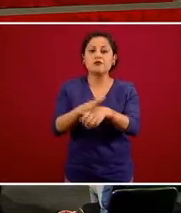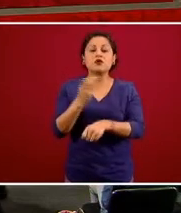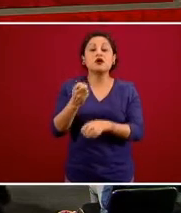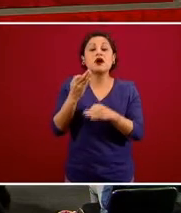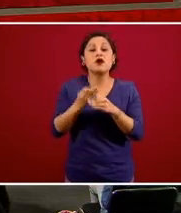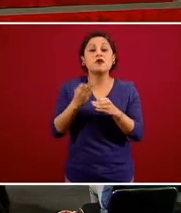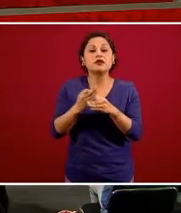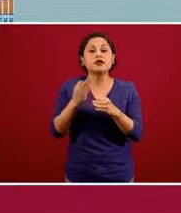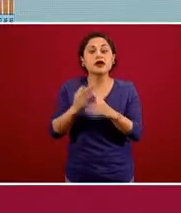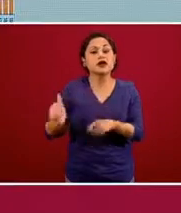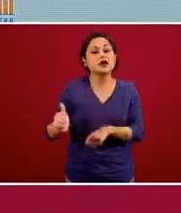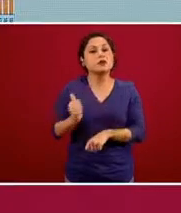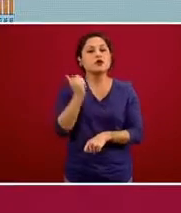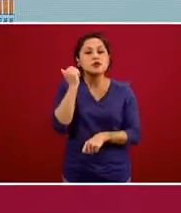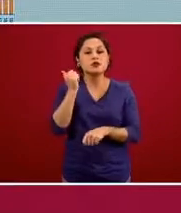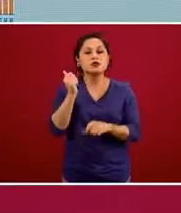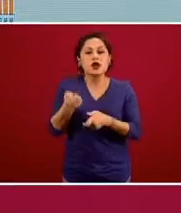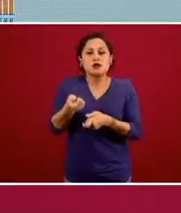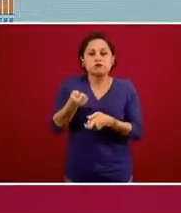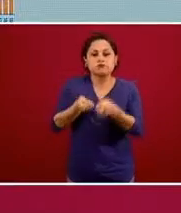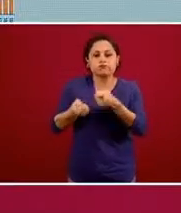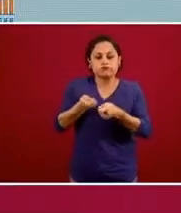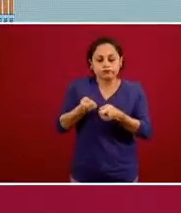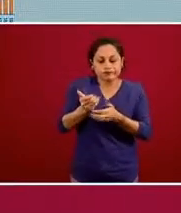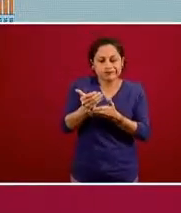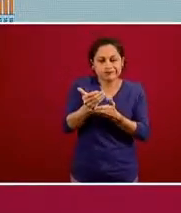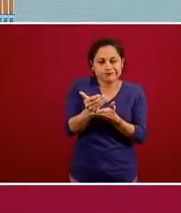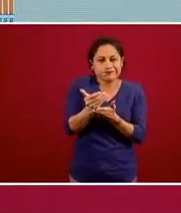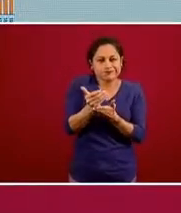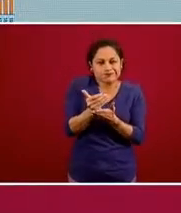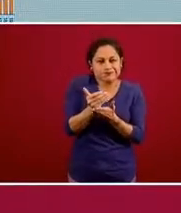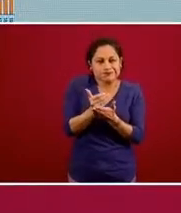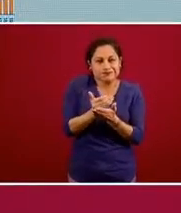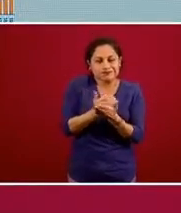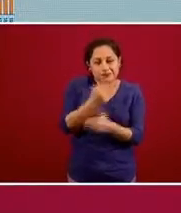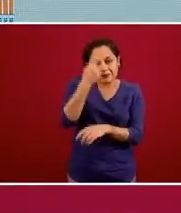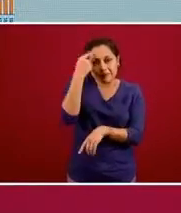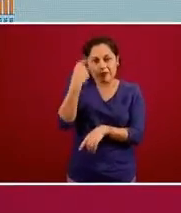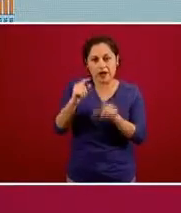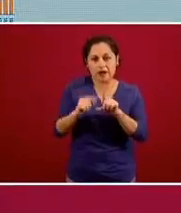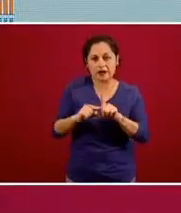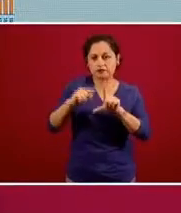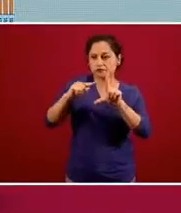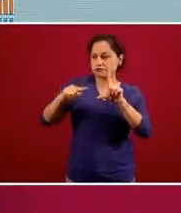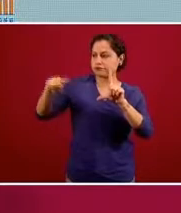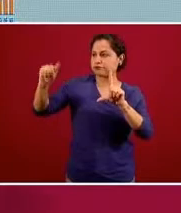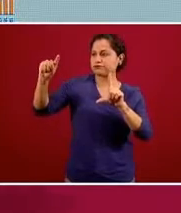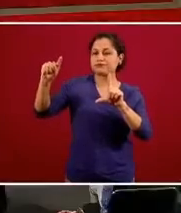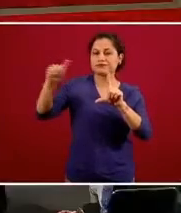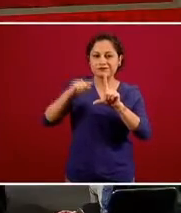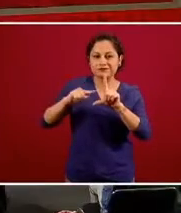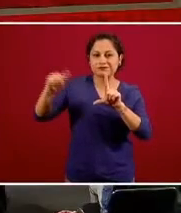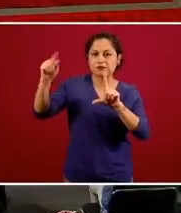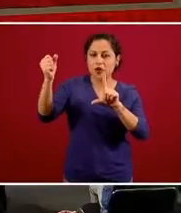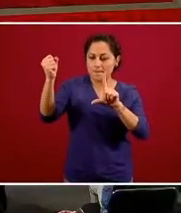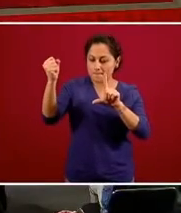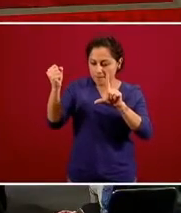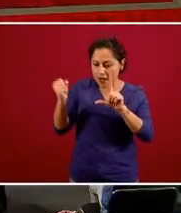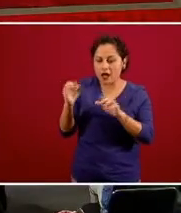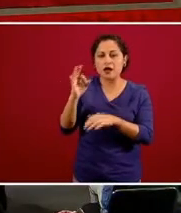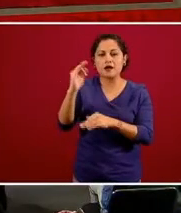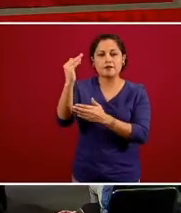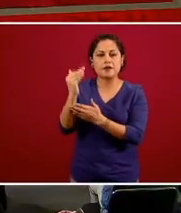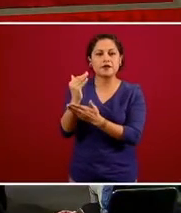continue. And what we want to do is to slow them down as much as we can.